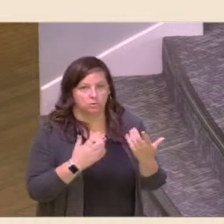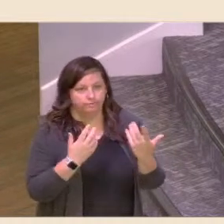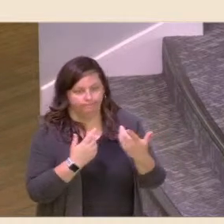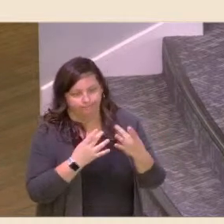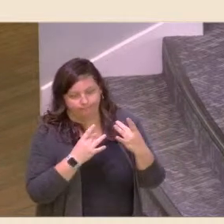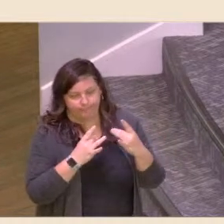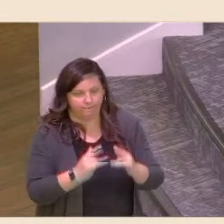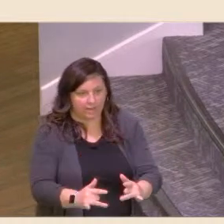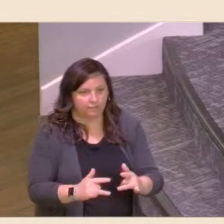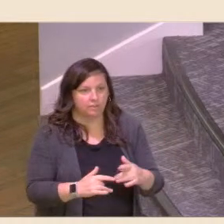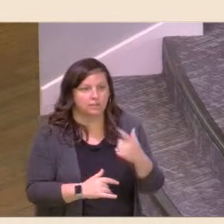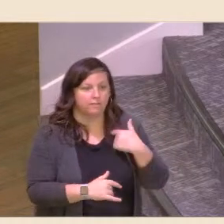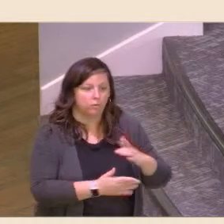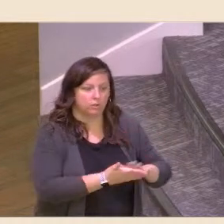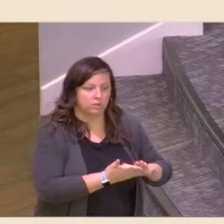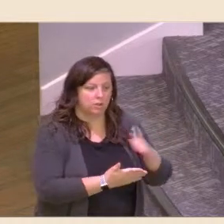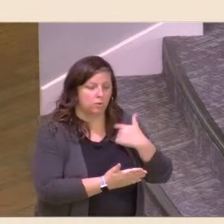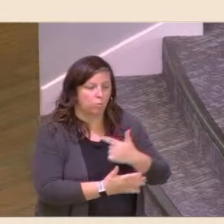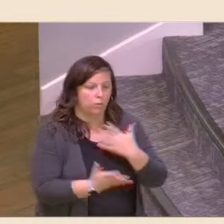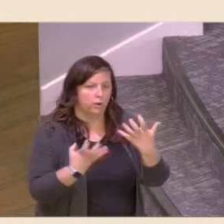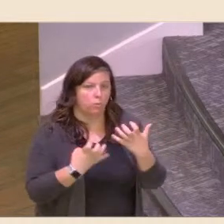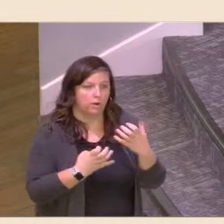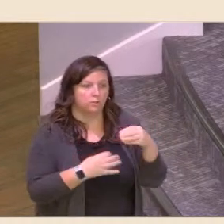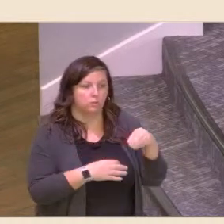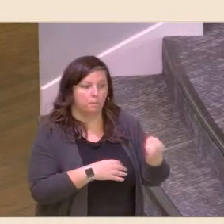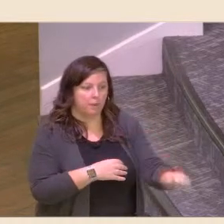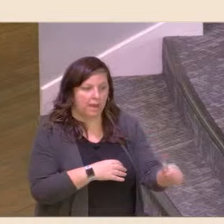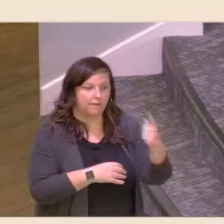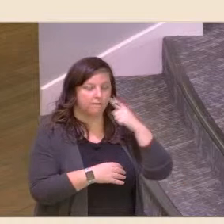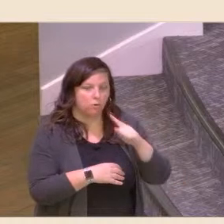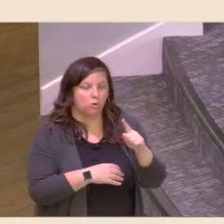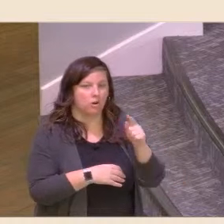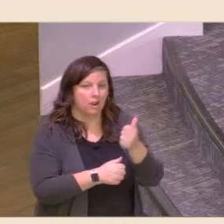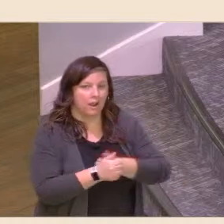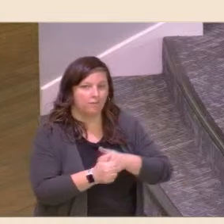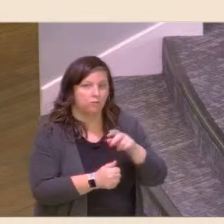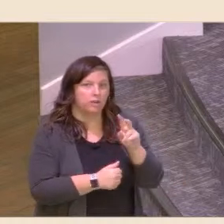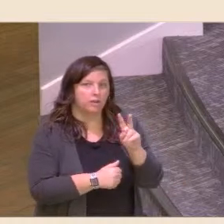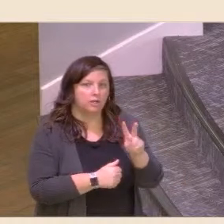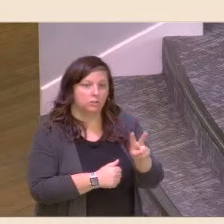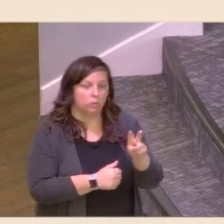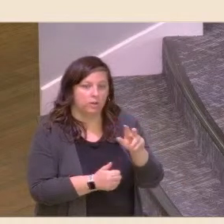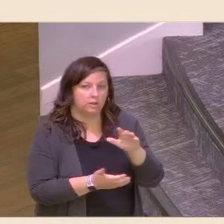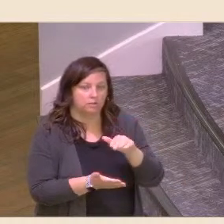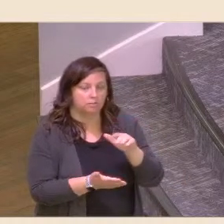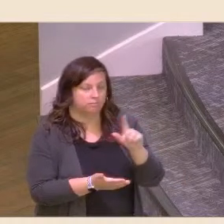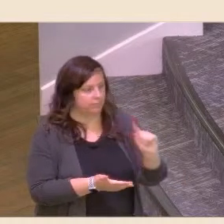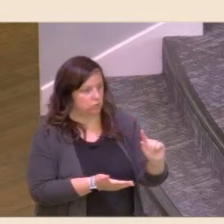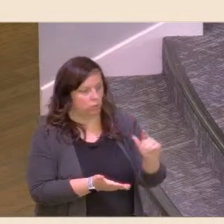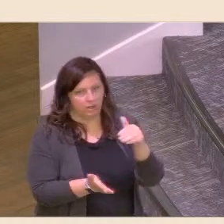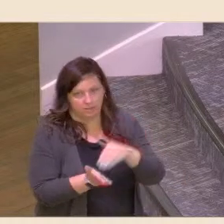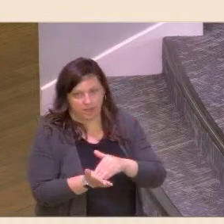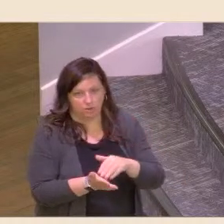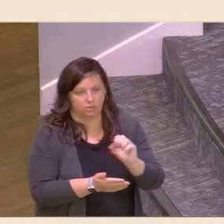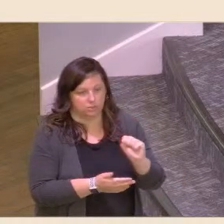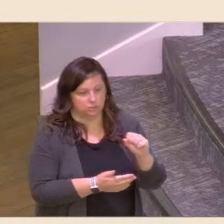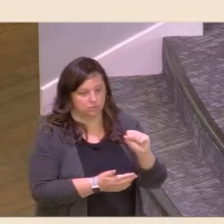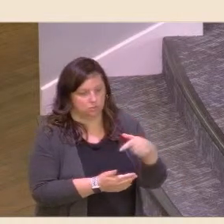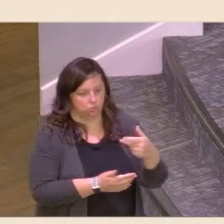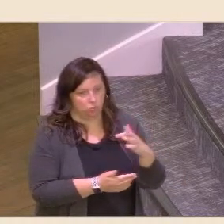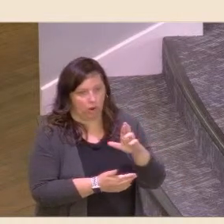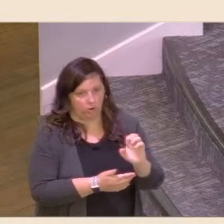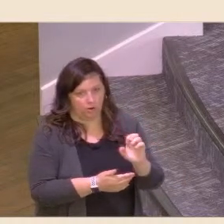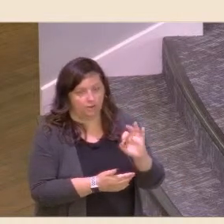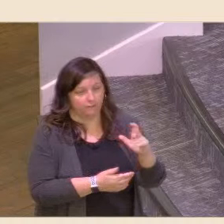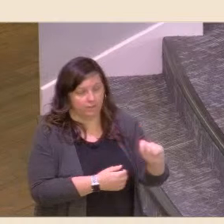we fund one custodian for every 22,000 square feet. For safety and security, we did fund kind